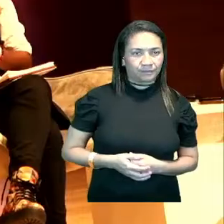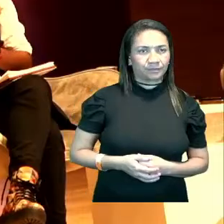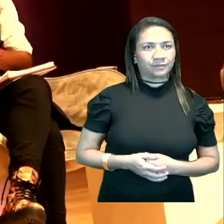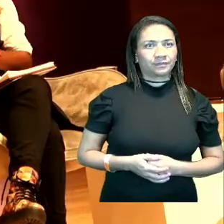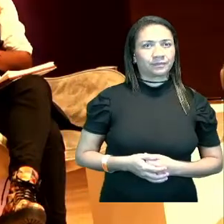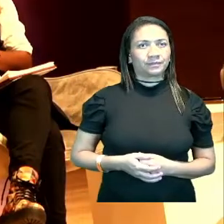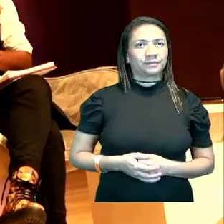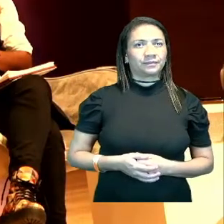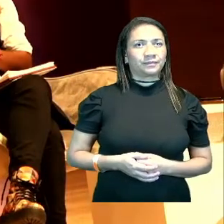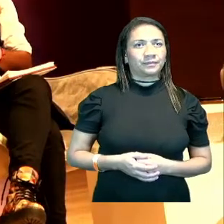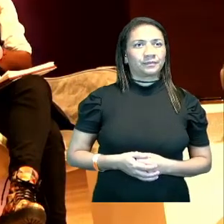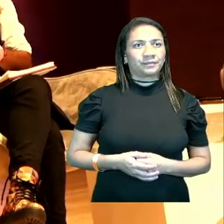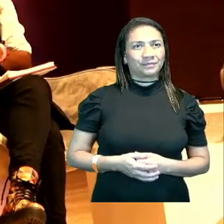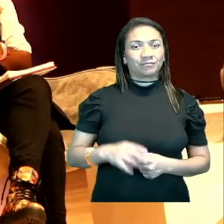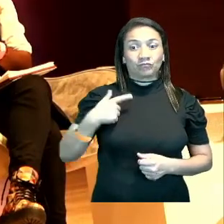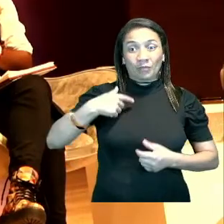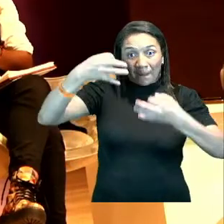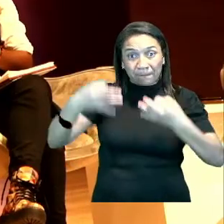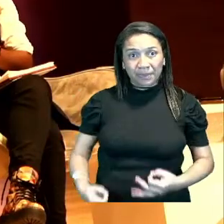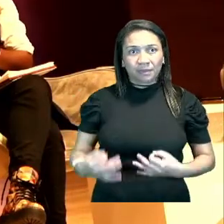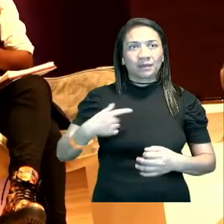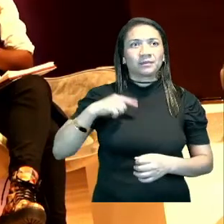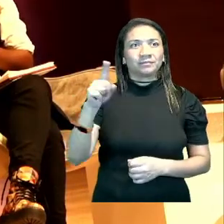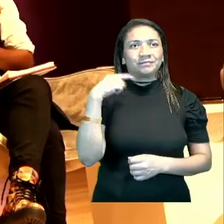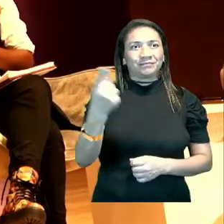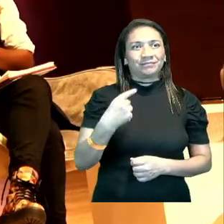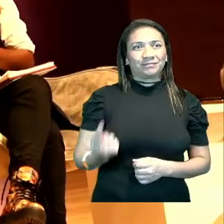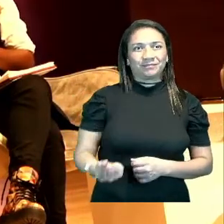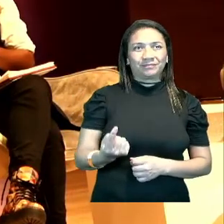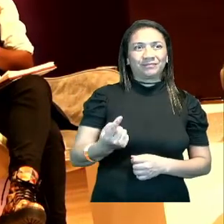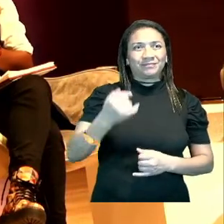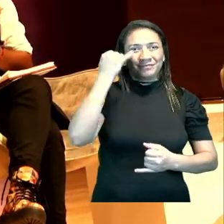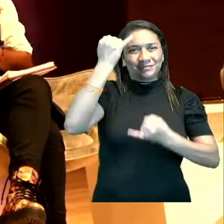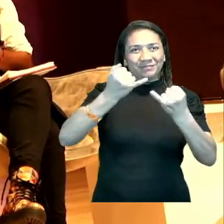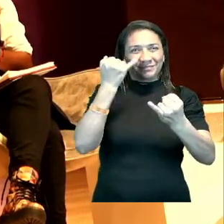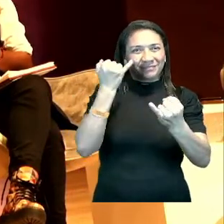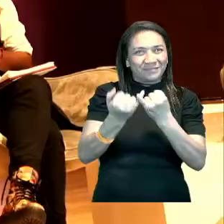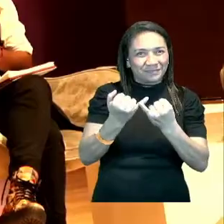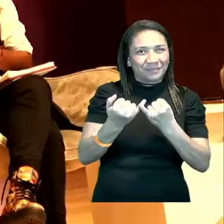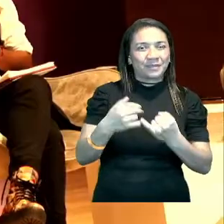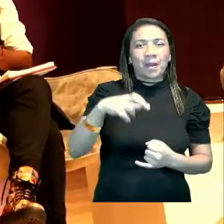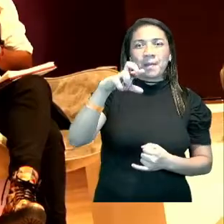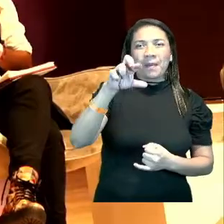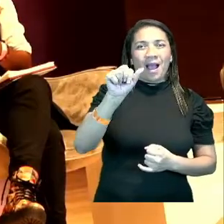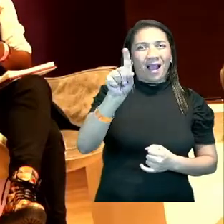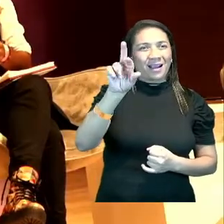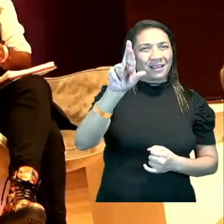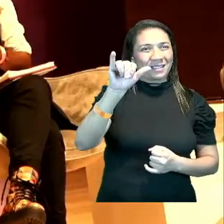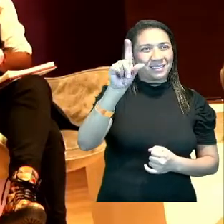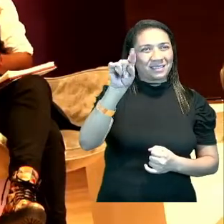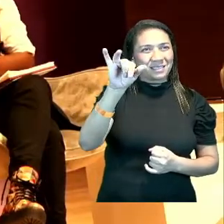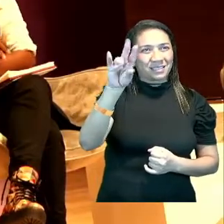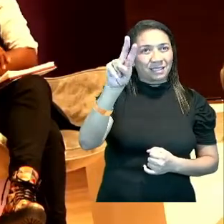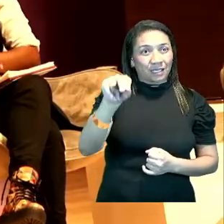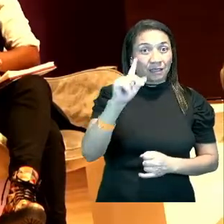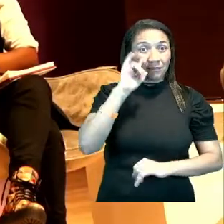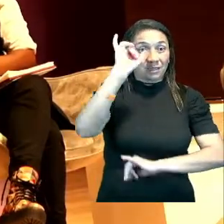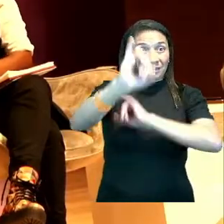This is just my last remark before I hand the microphone over. So we